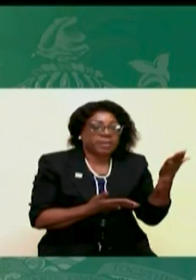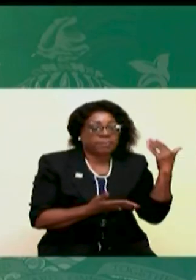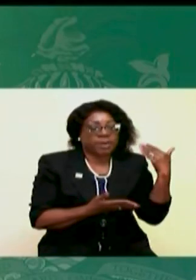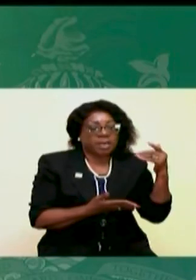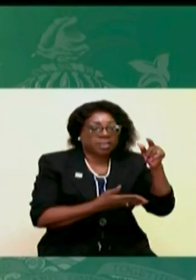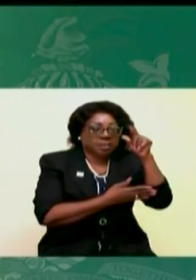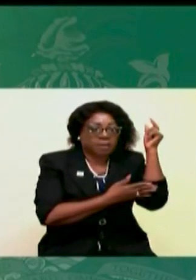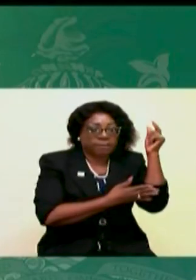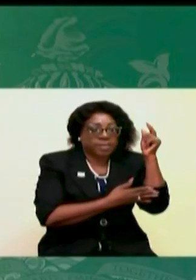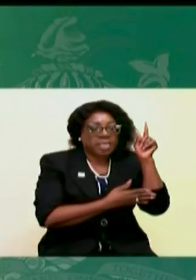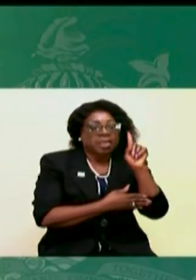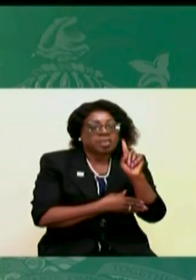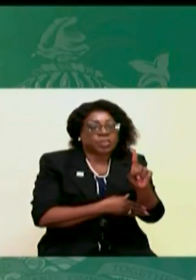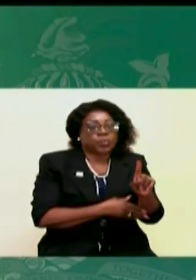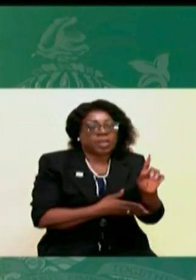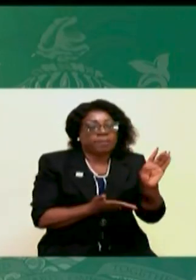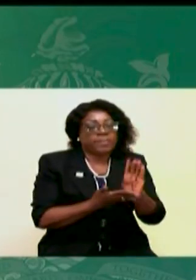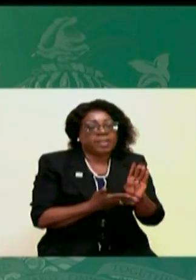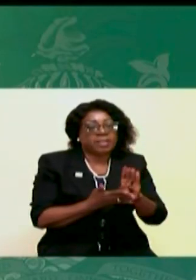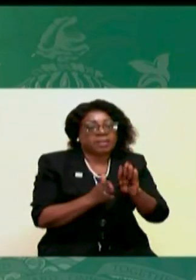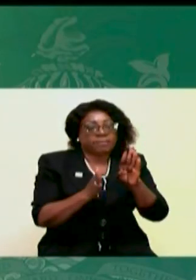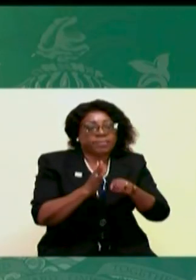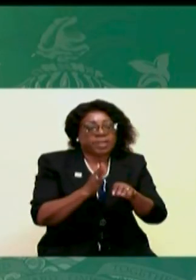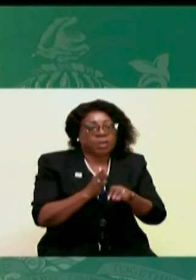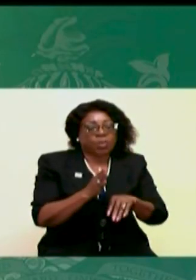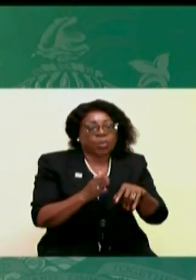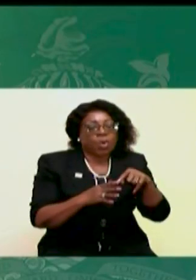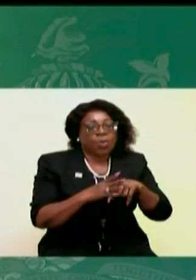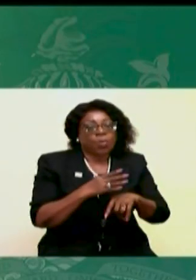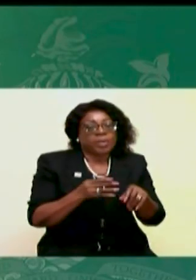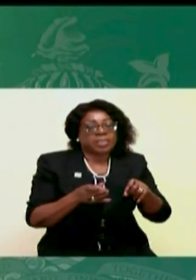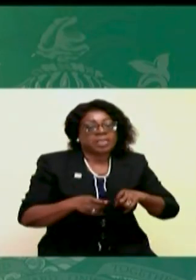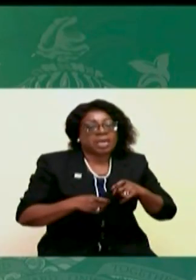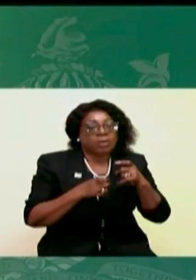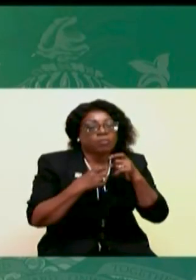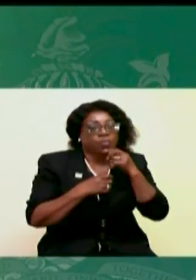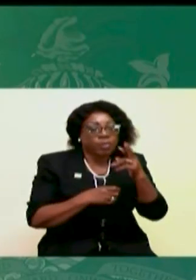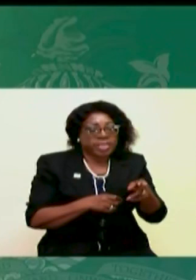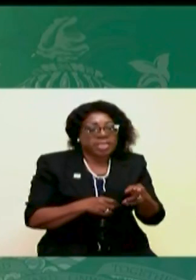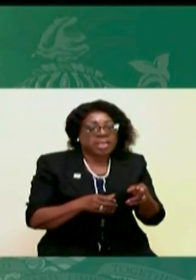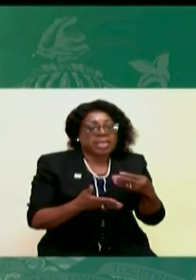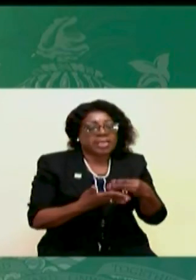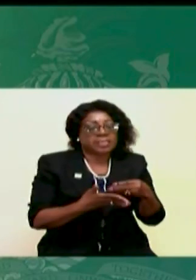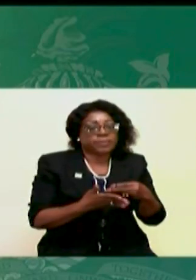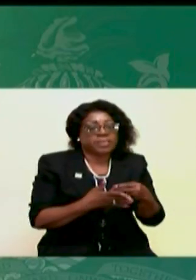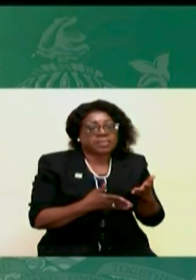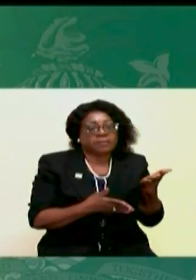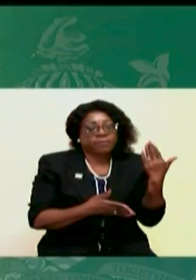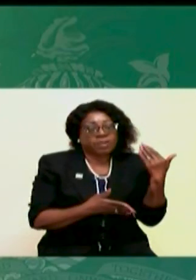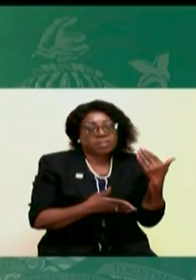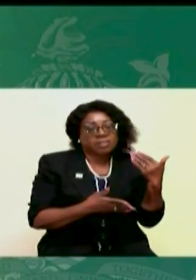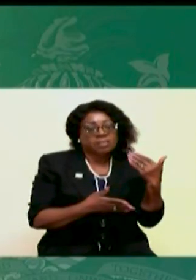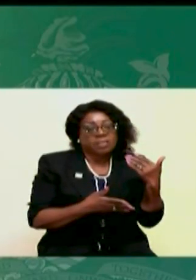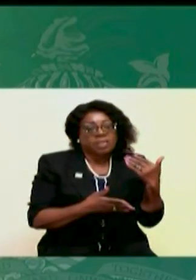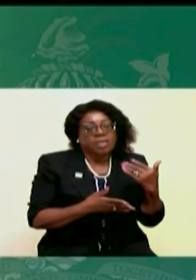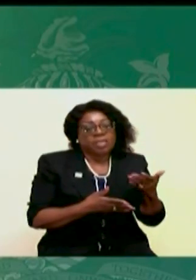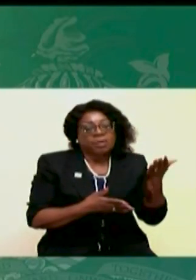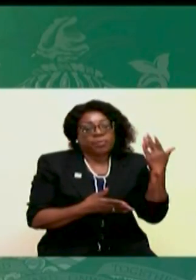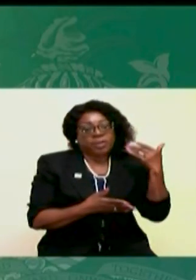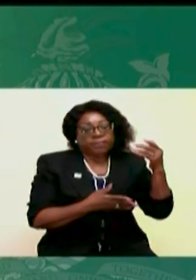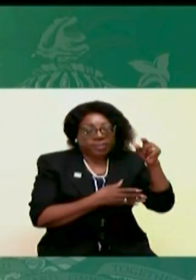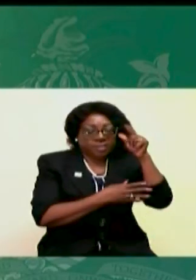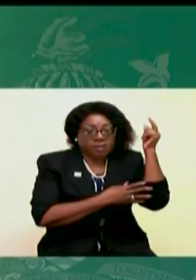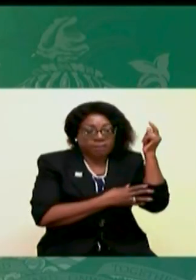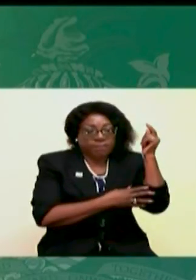was $1 billion below what the actual expenses totaled. And is as customary, the previous